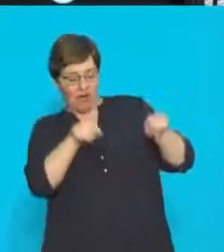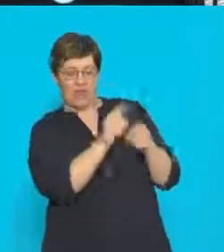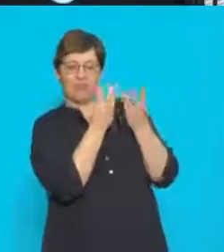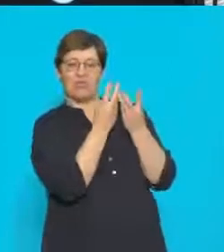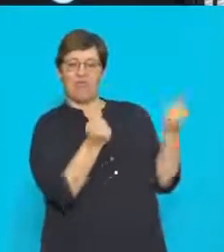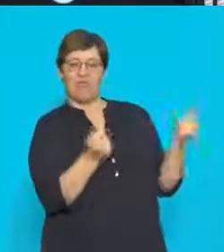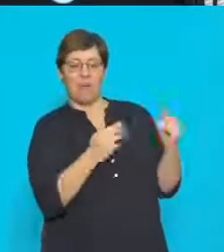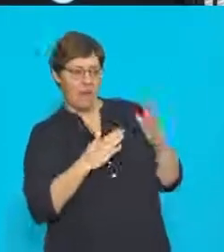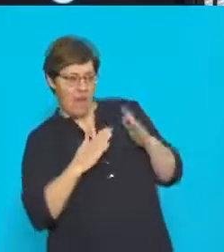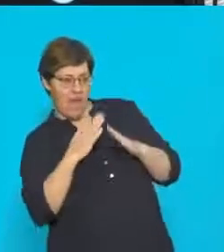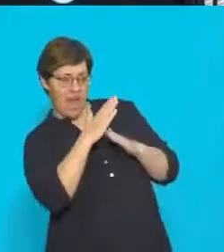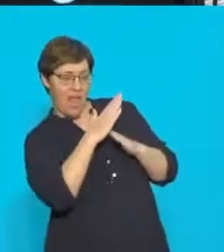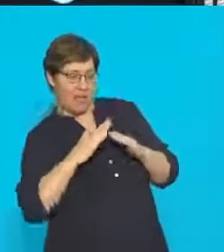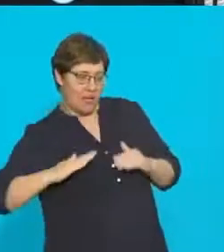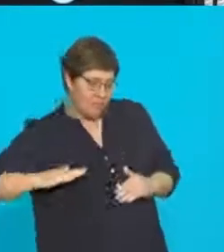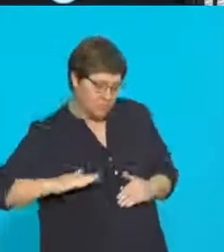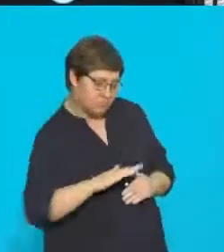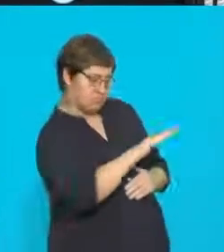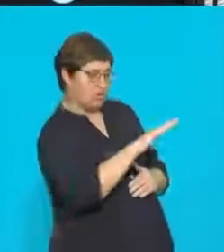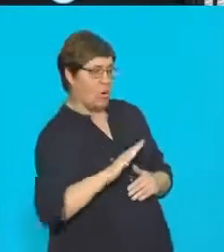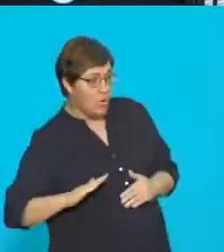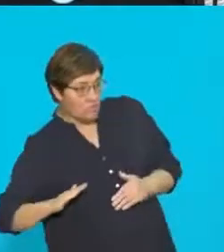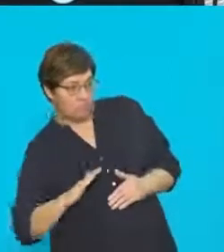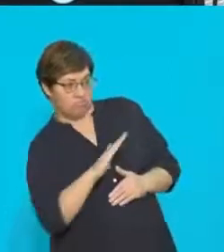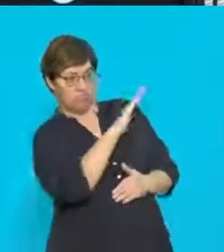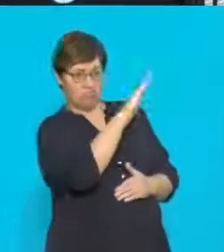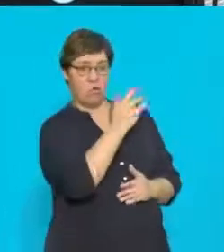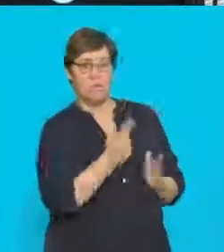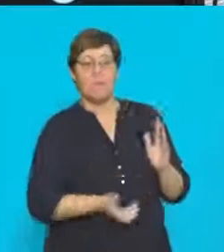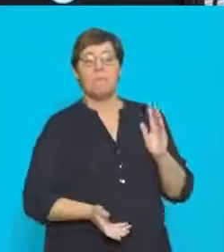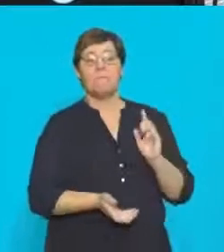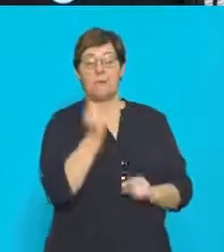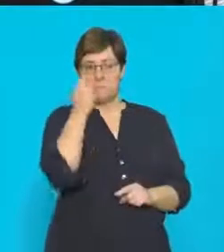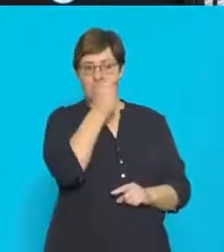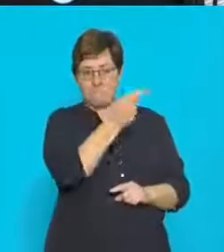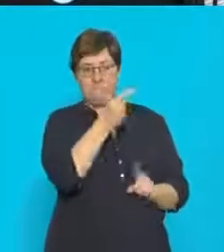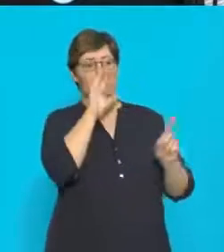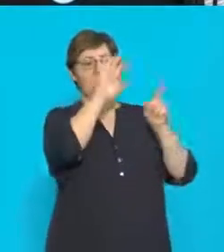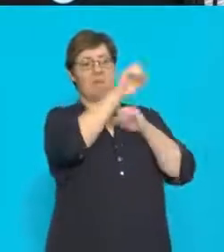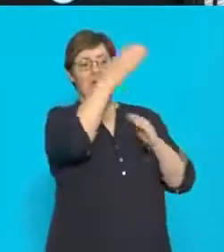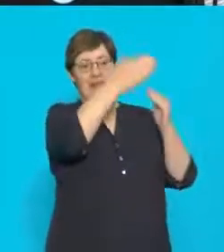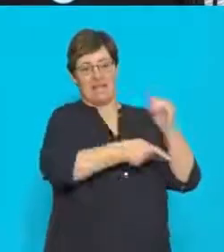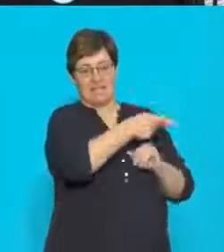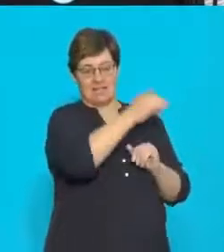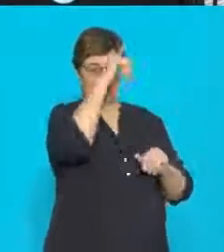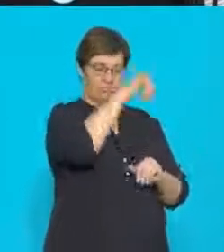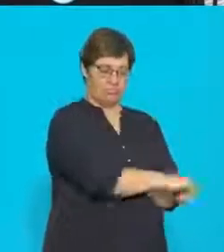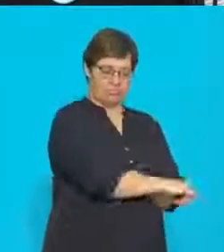triangle and find the angle at which the plane needs to fly in order to reach its destination.